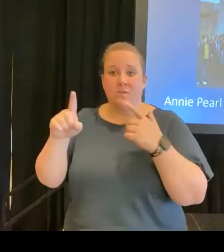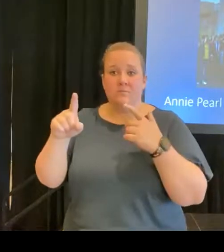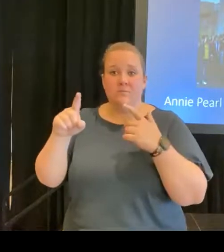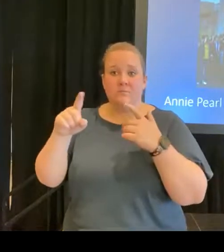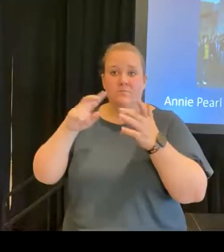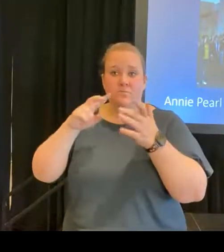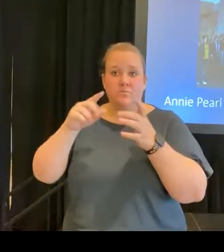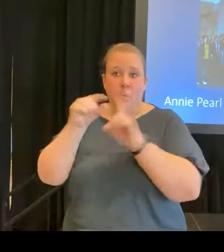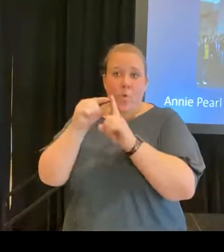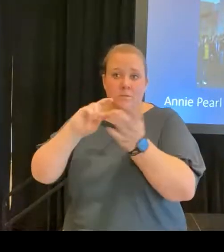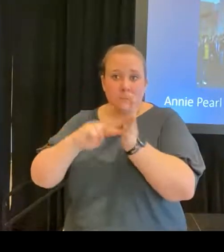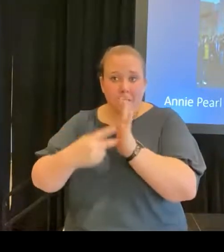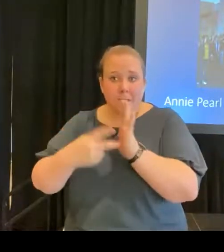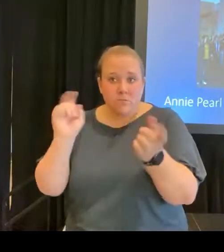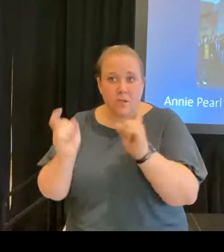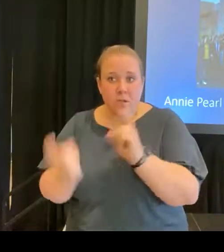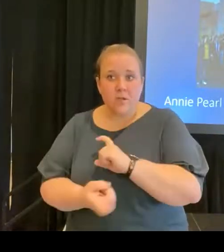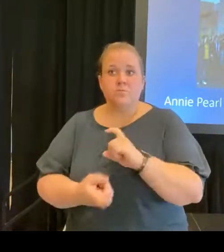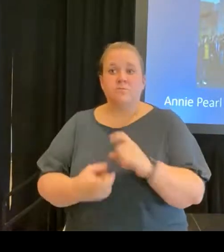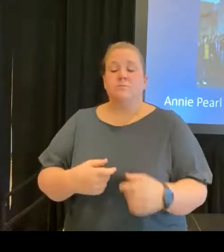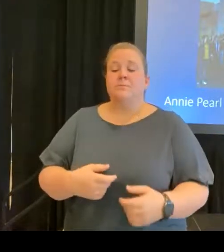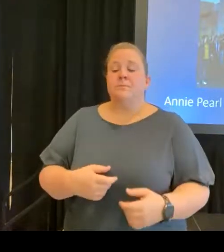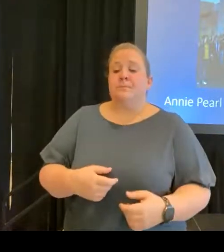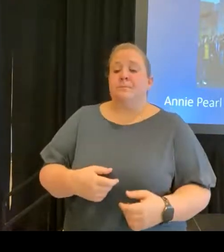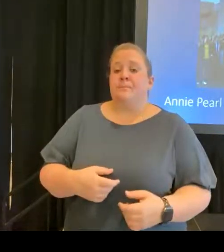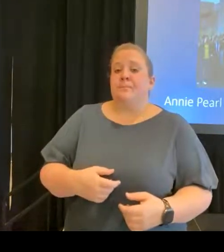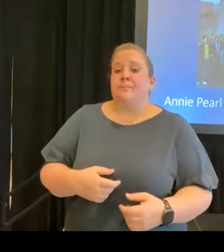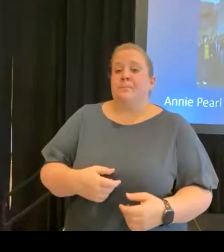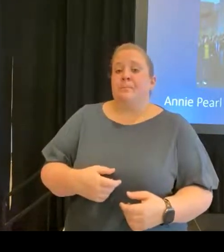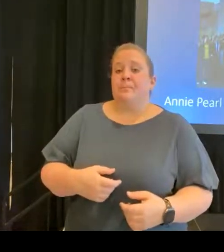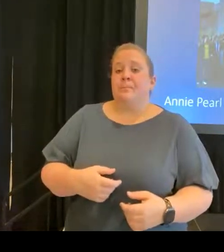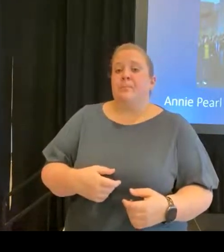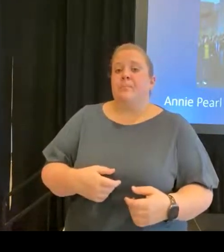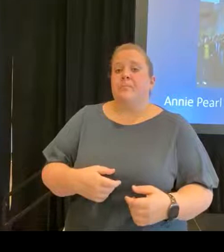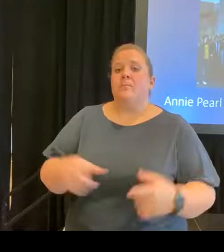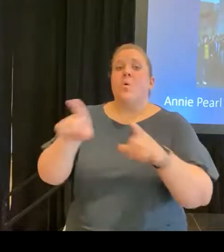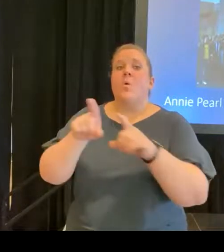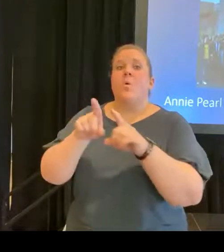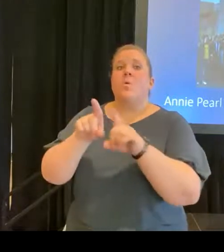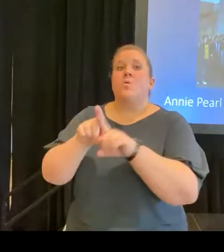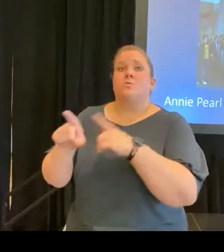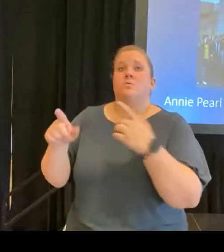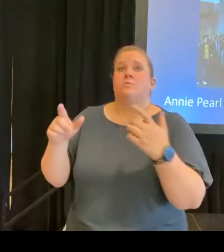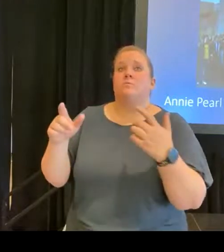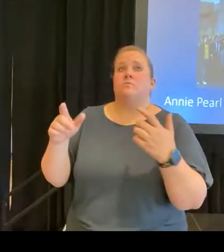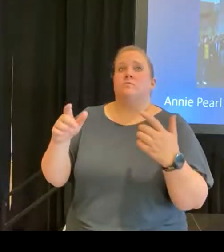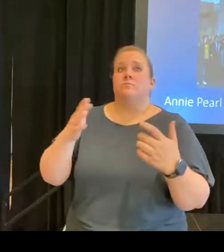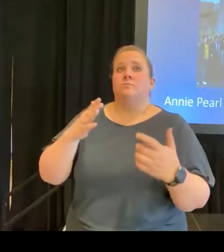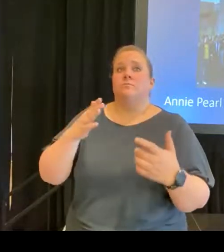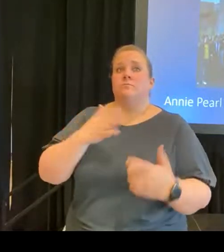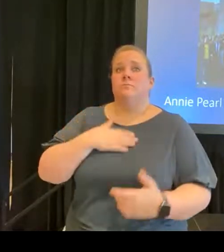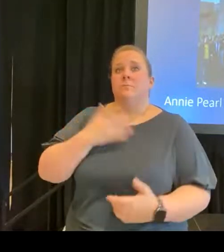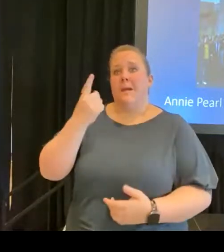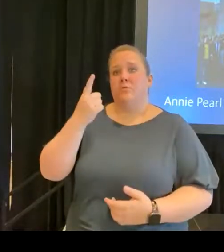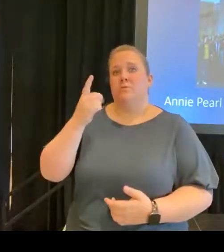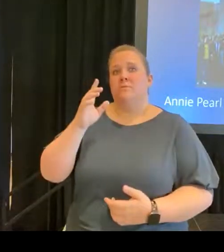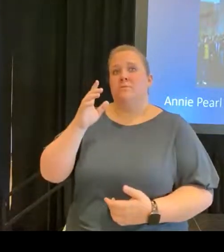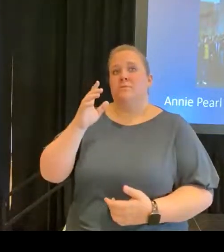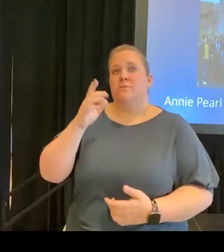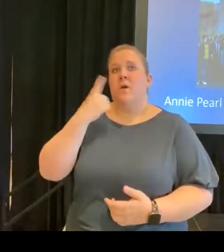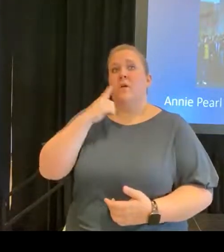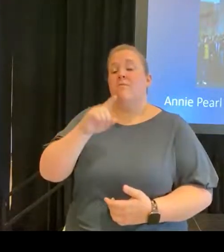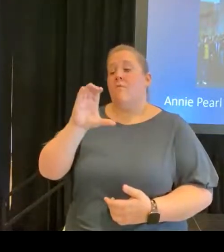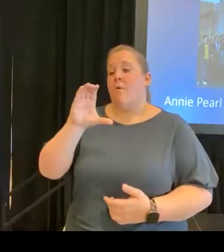words. And also, what I understand about, not to change subject, but I understand